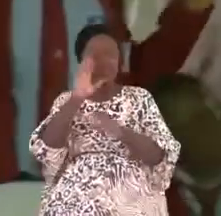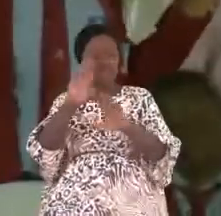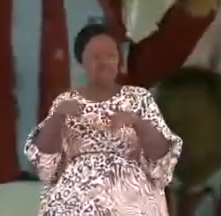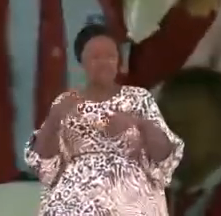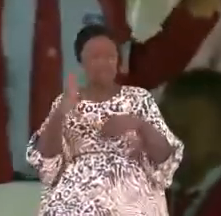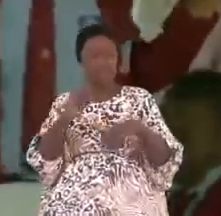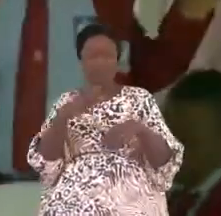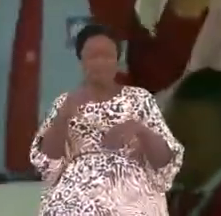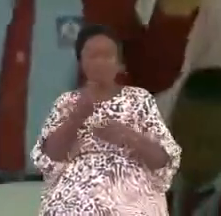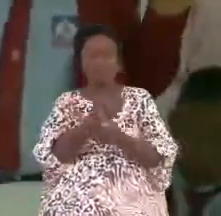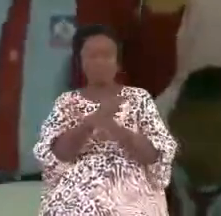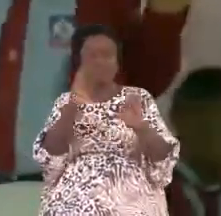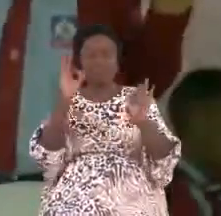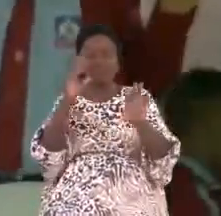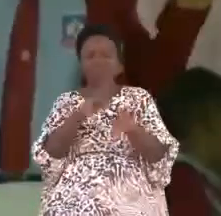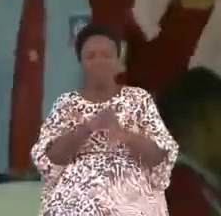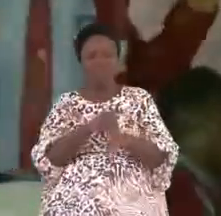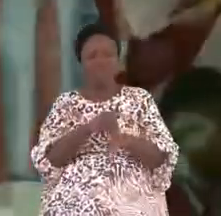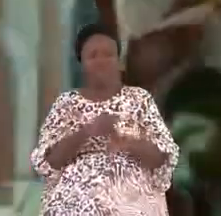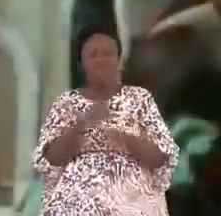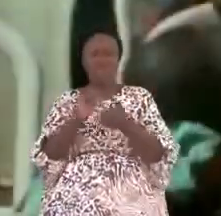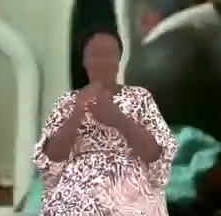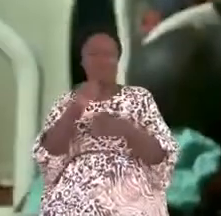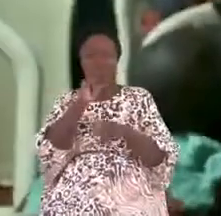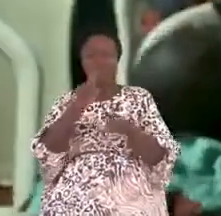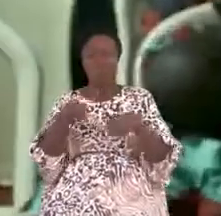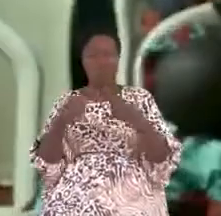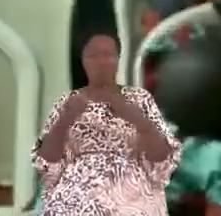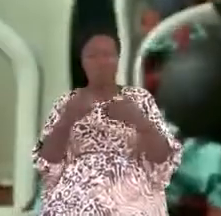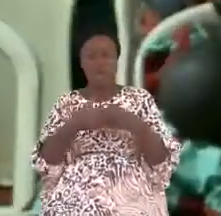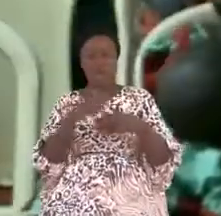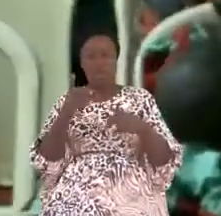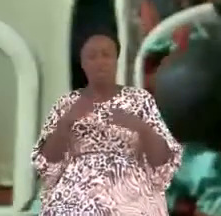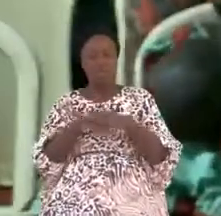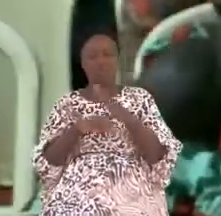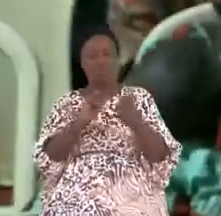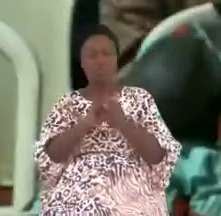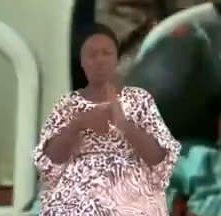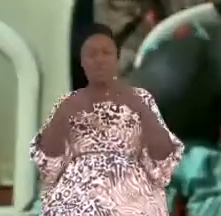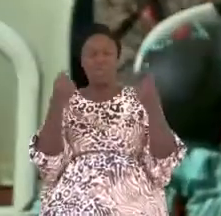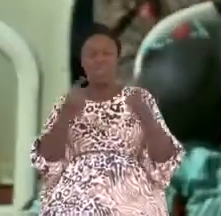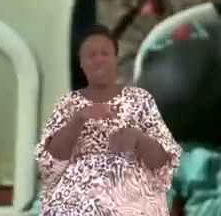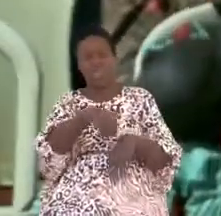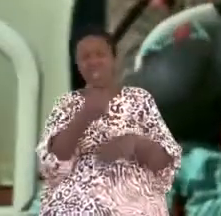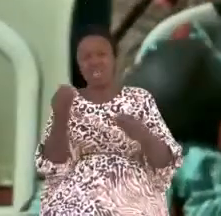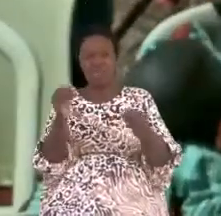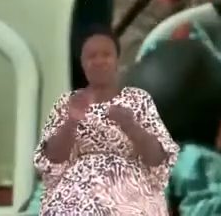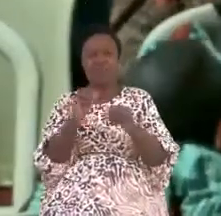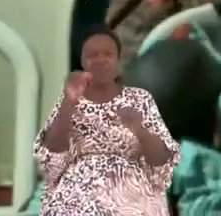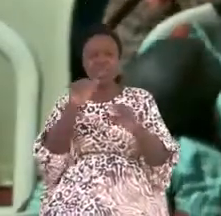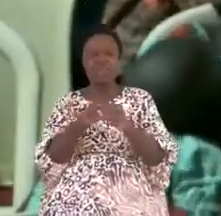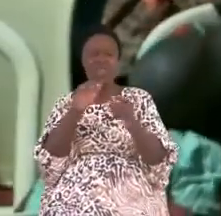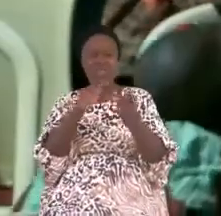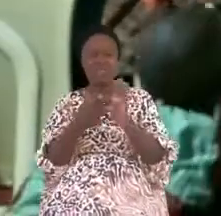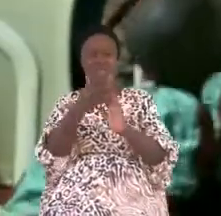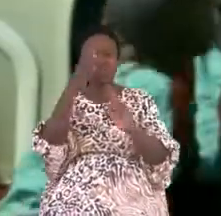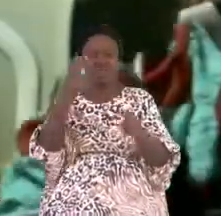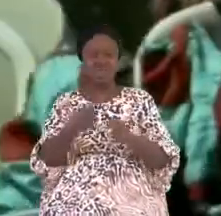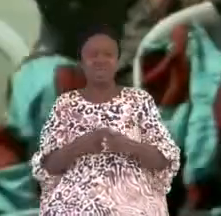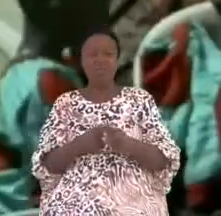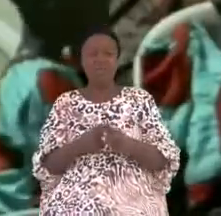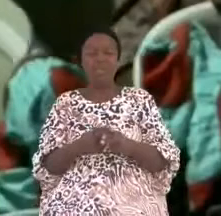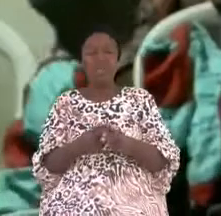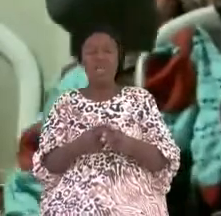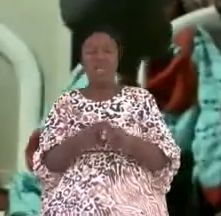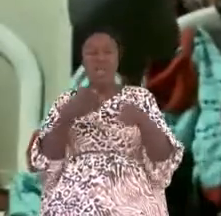the freedom they will not go back into those sins anymore in jesus name let the